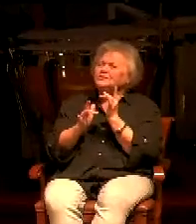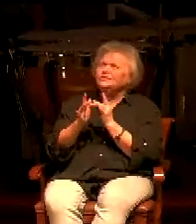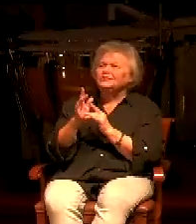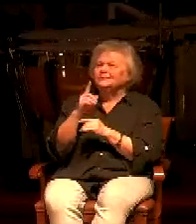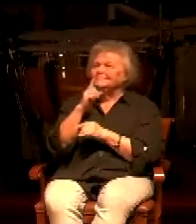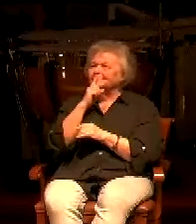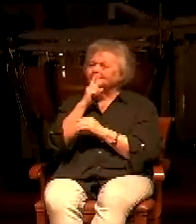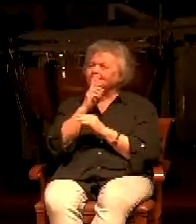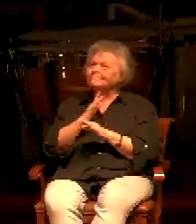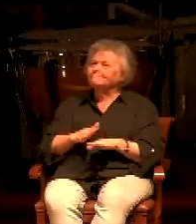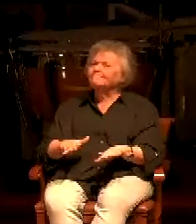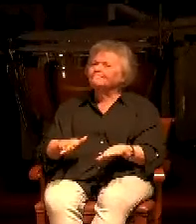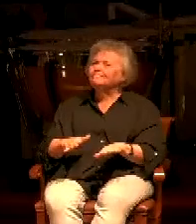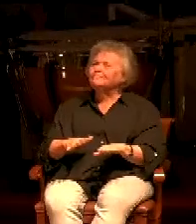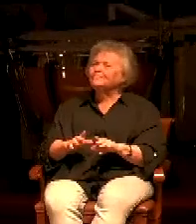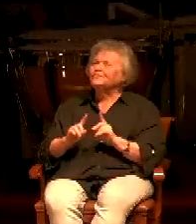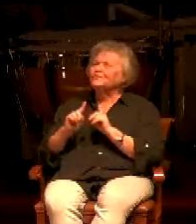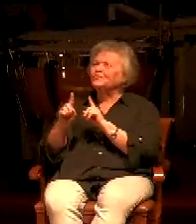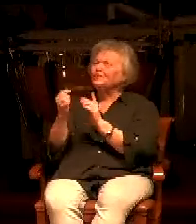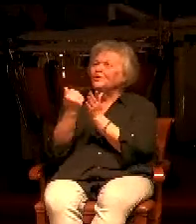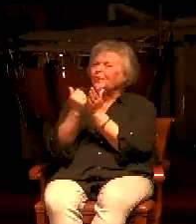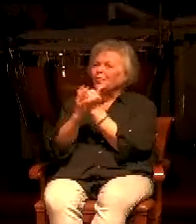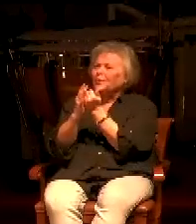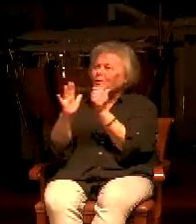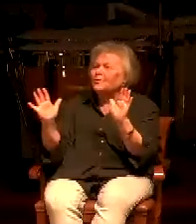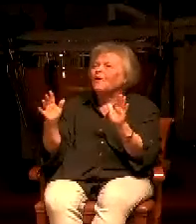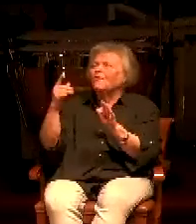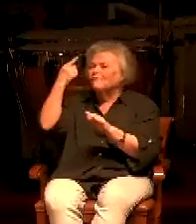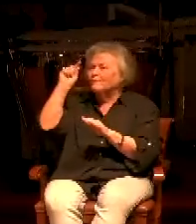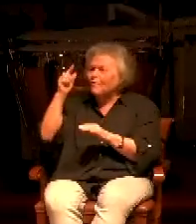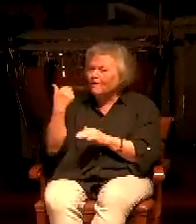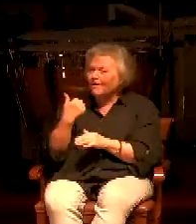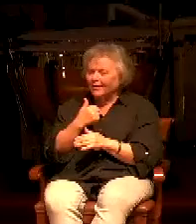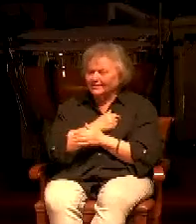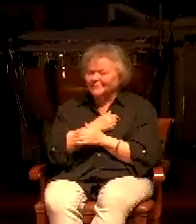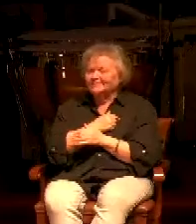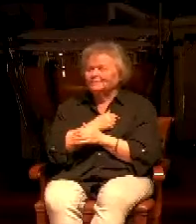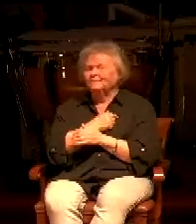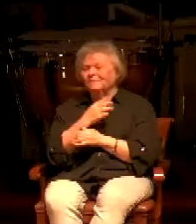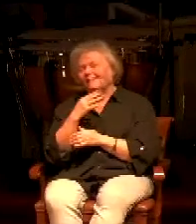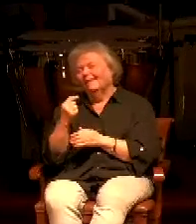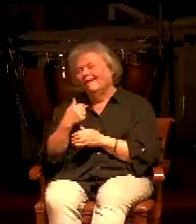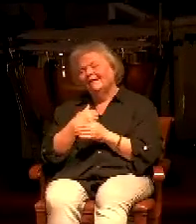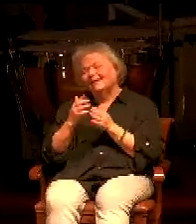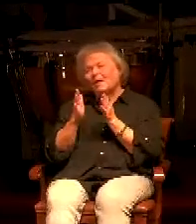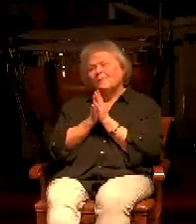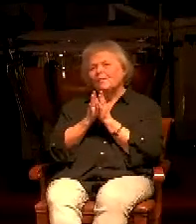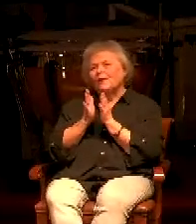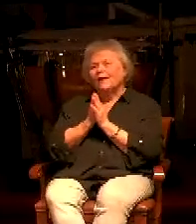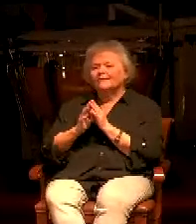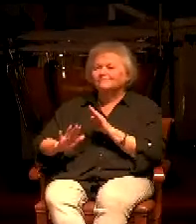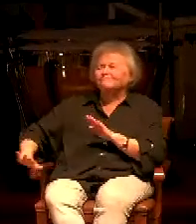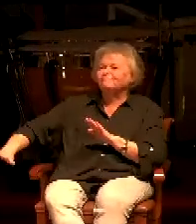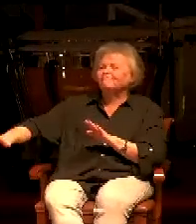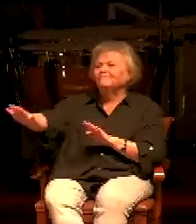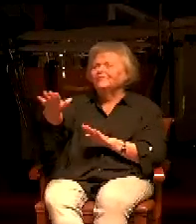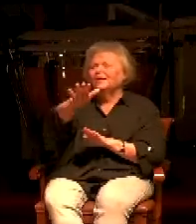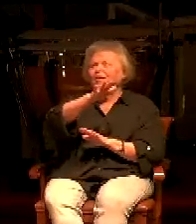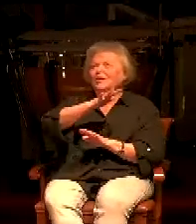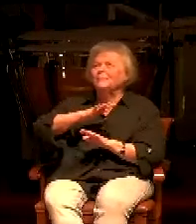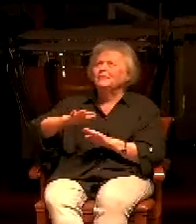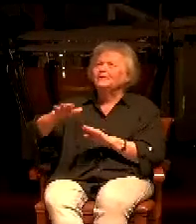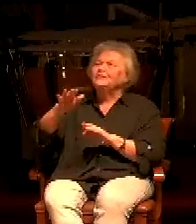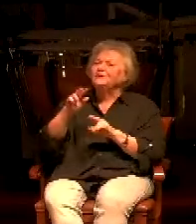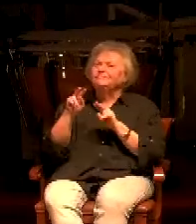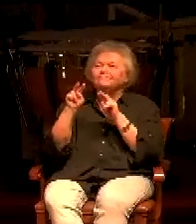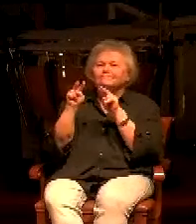for us. Lord, I pray this morning that all of us, everyone under the sound of my voice, will just stare at what